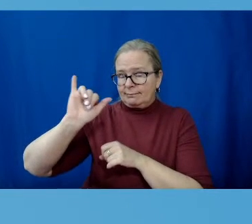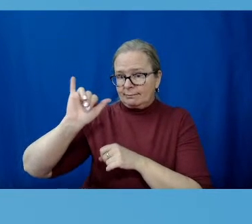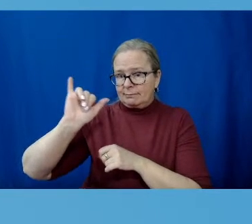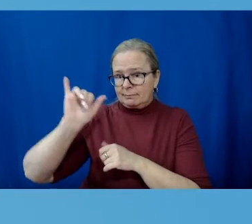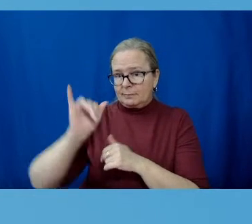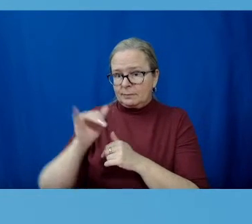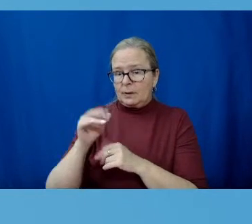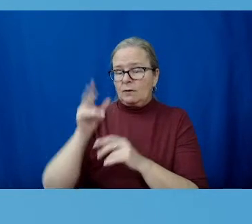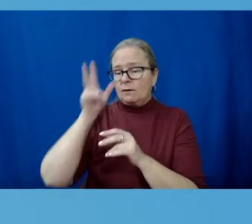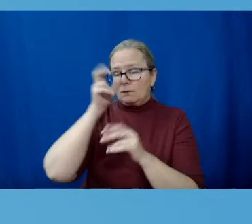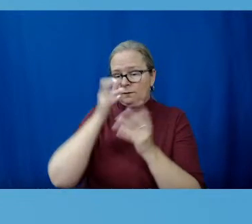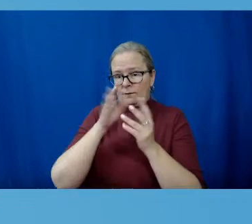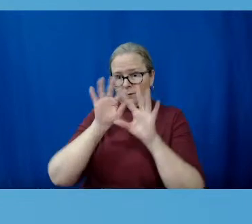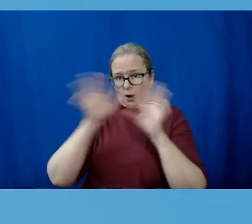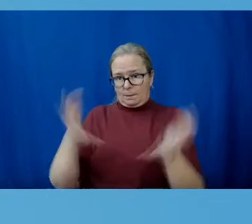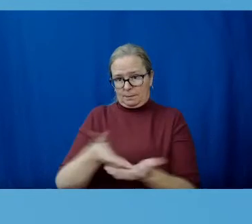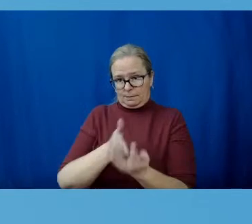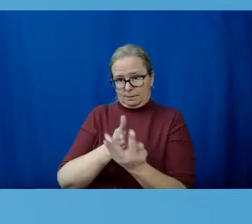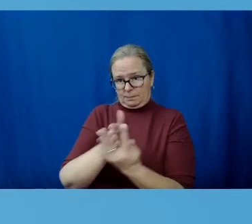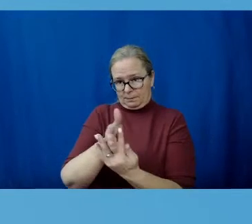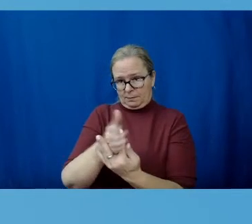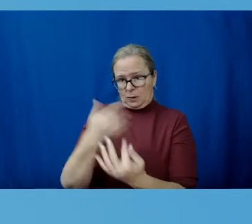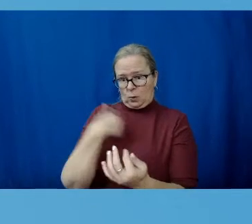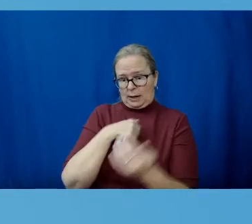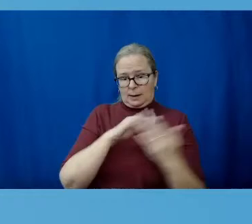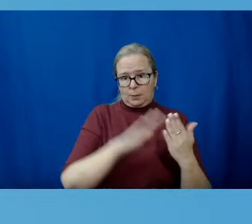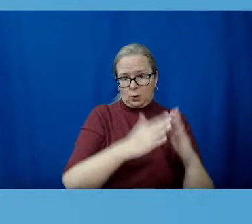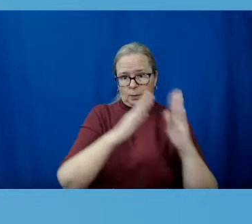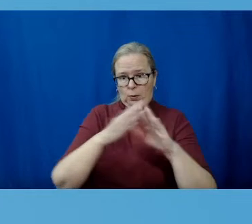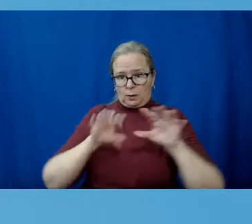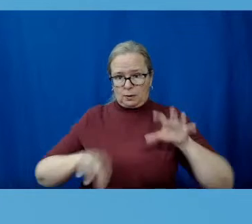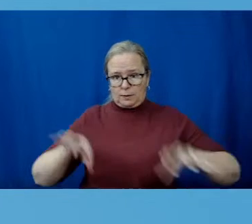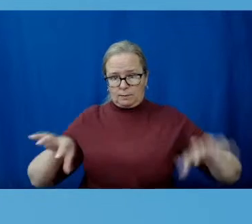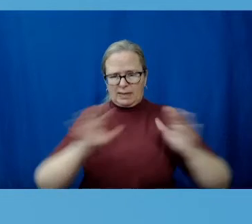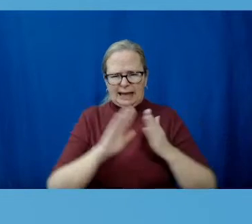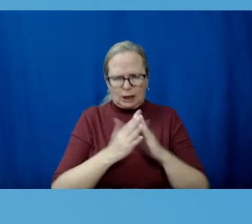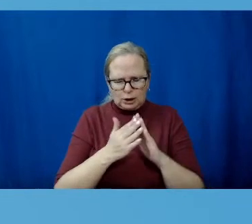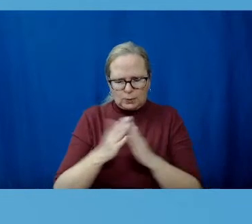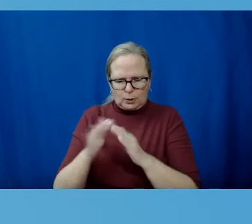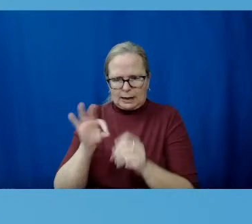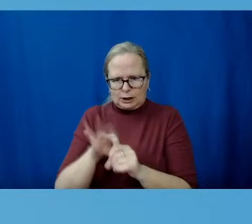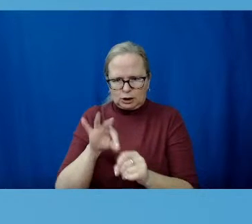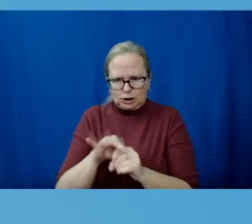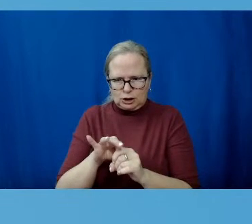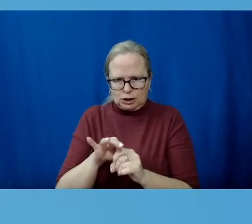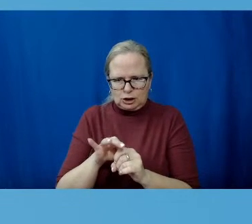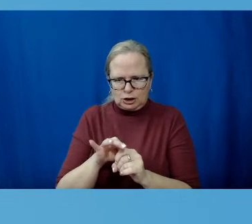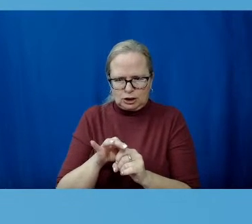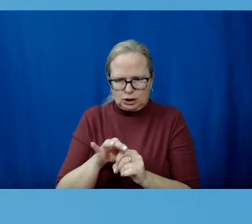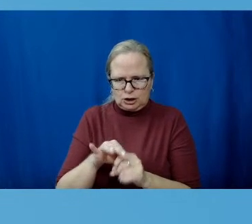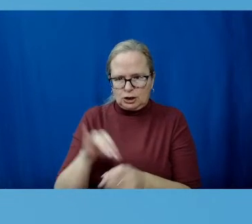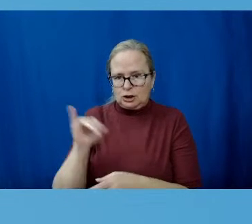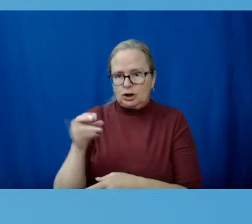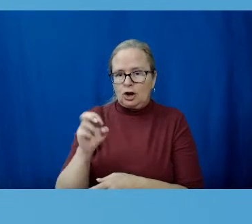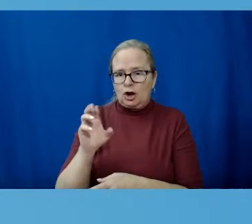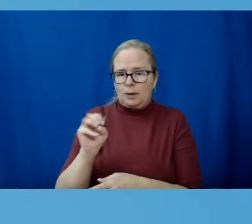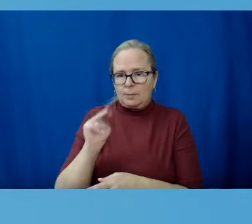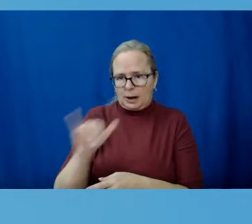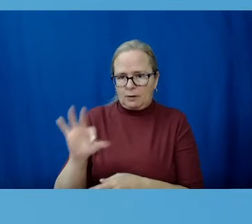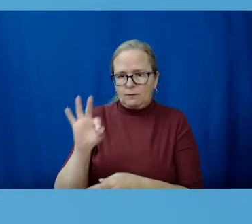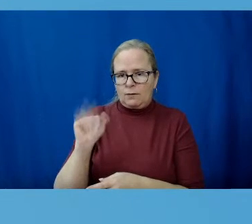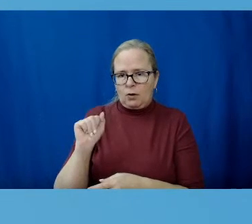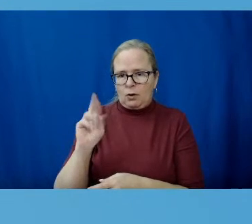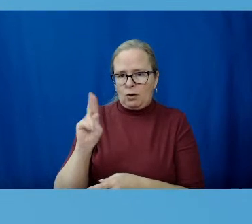Calgary, Jeremy Farkas, is when he came out and was the only councillor against the mask mandate. And Jody